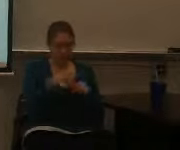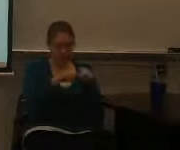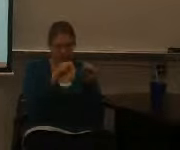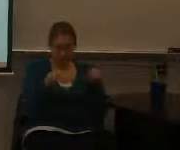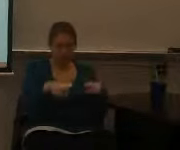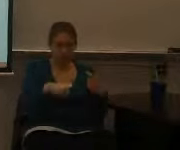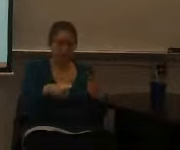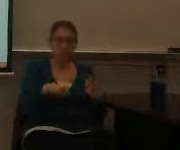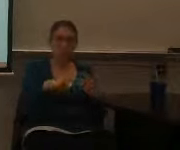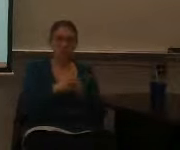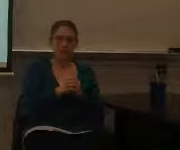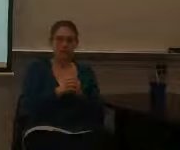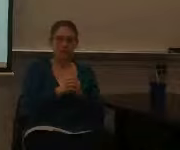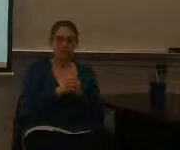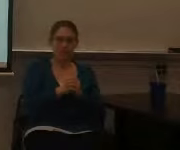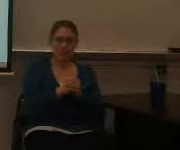system.